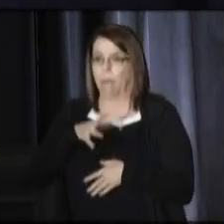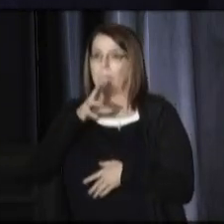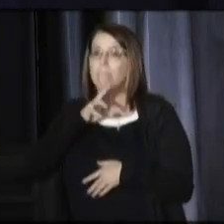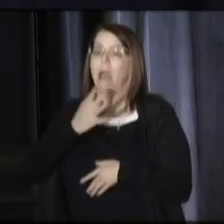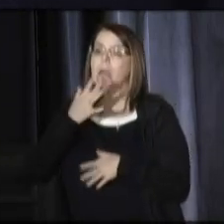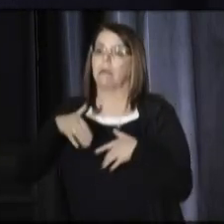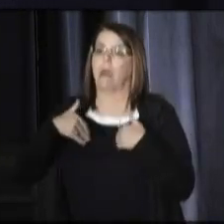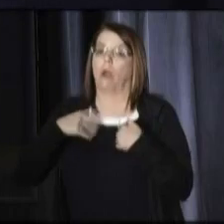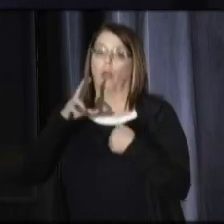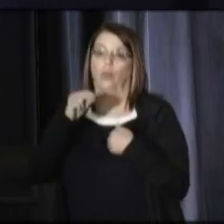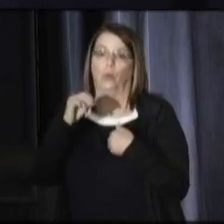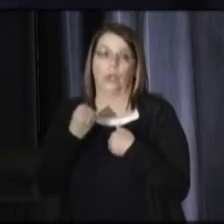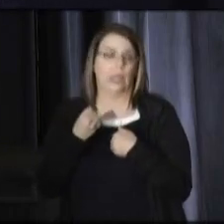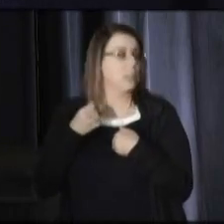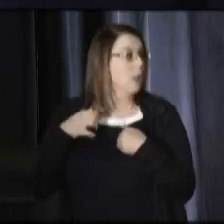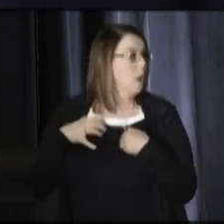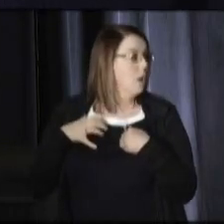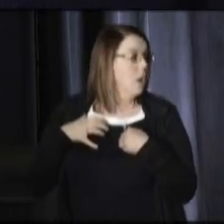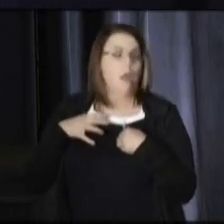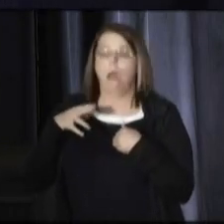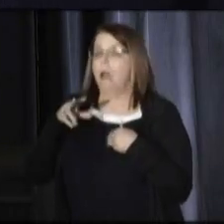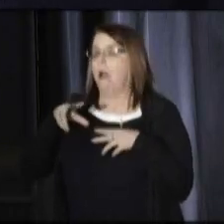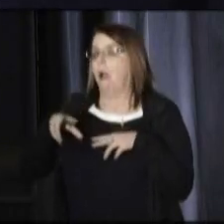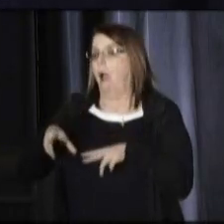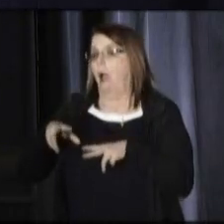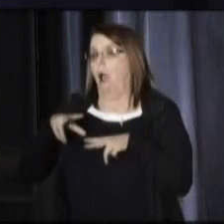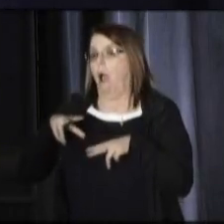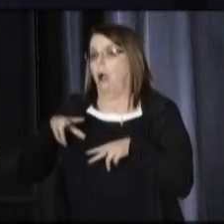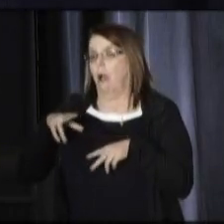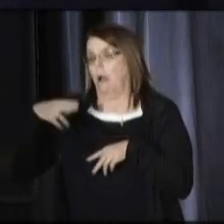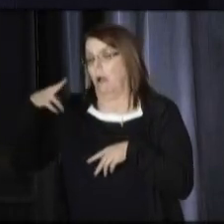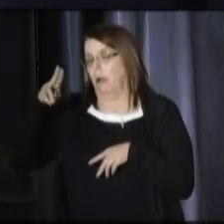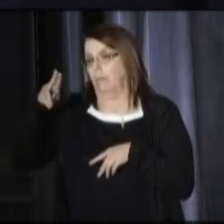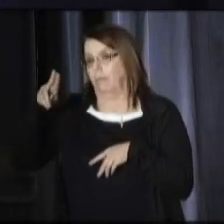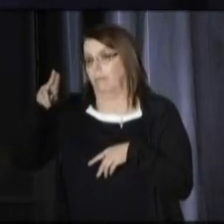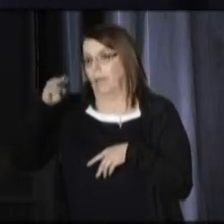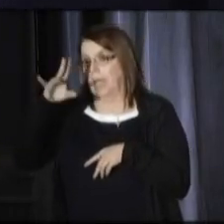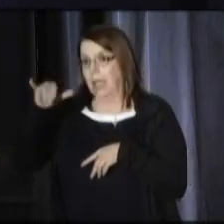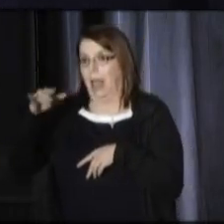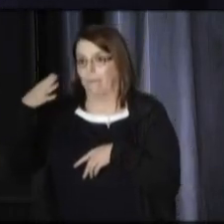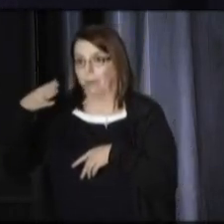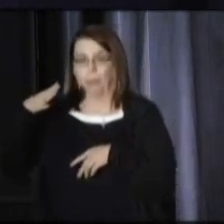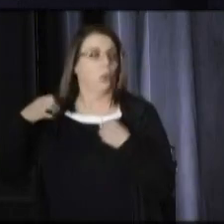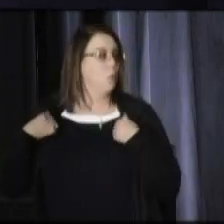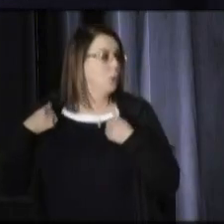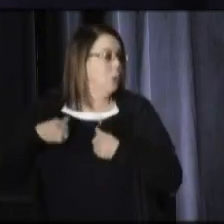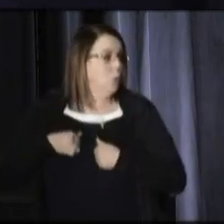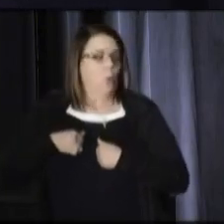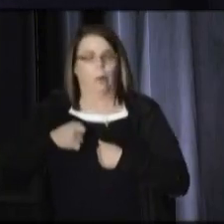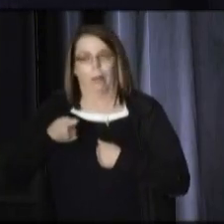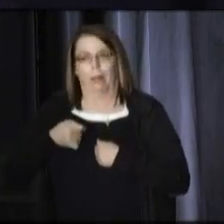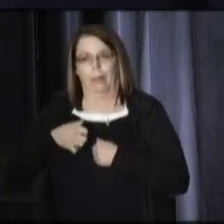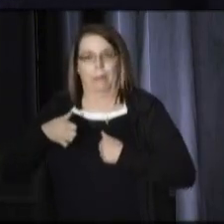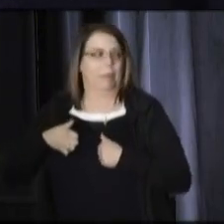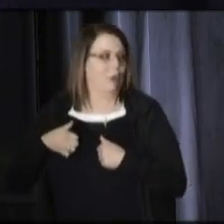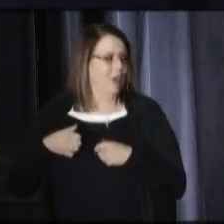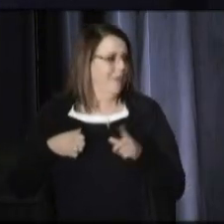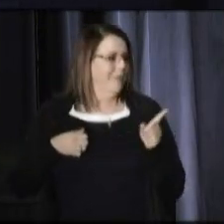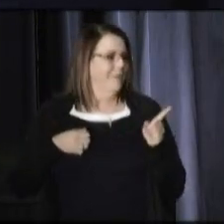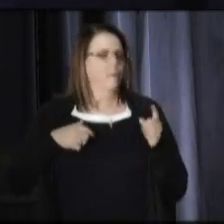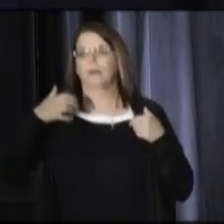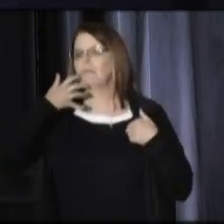Barrizzo. I'm Kyle Lucia Wu, Kundiman's Managing Director, and I'm pleased to introduce today's reading.